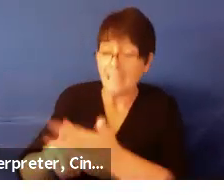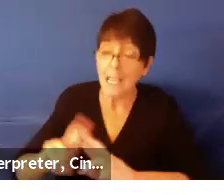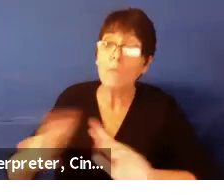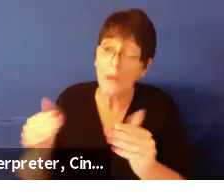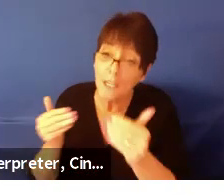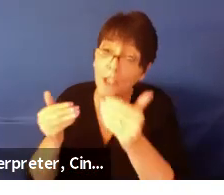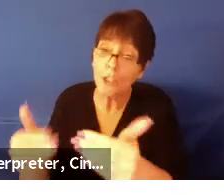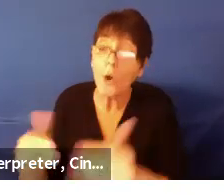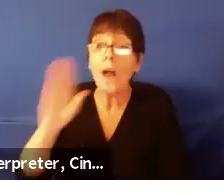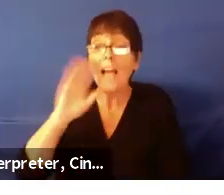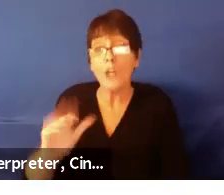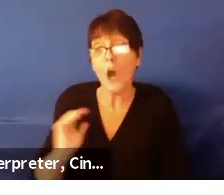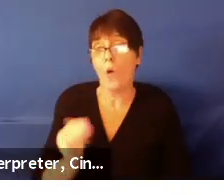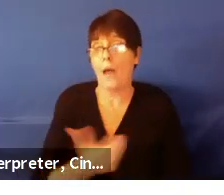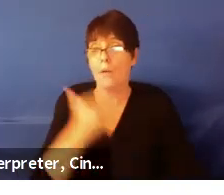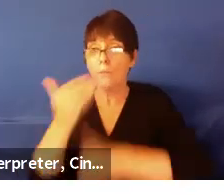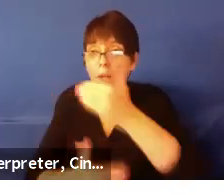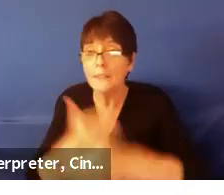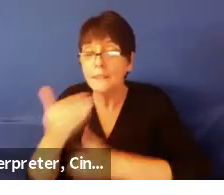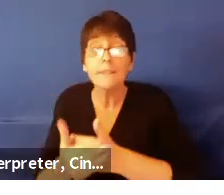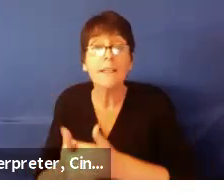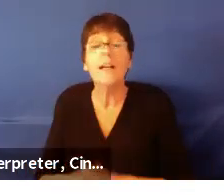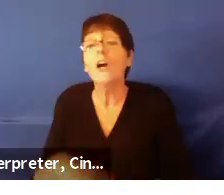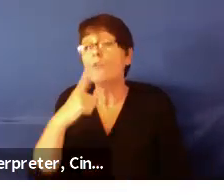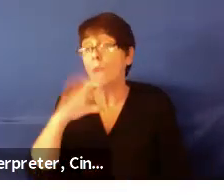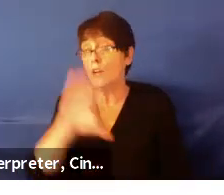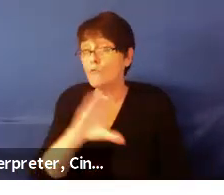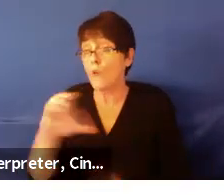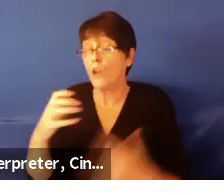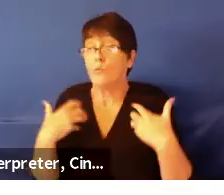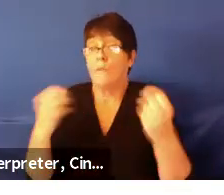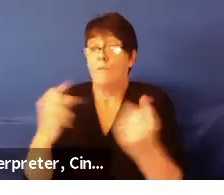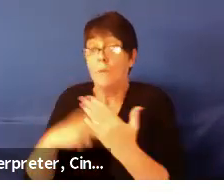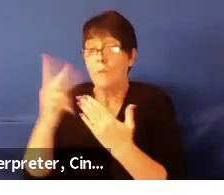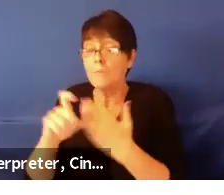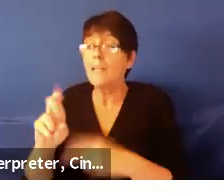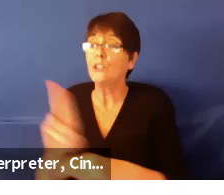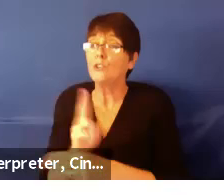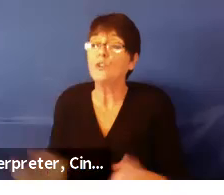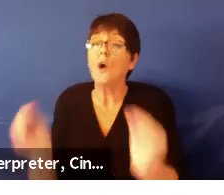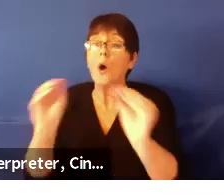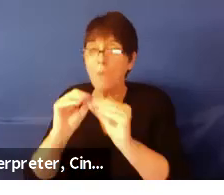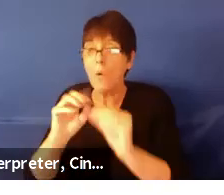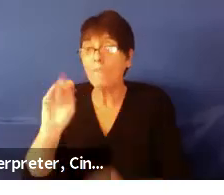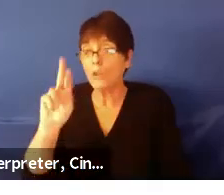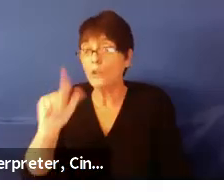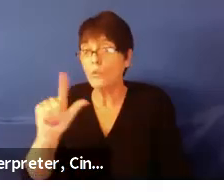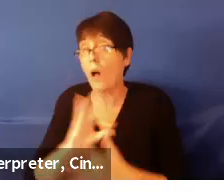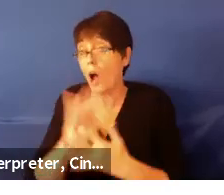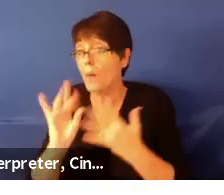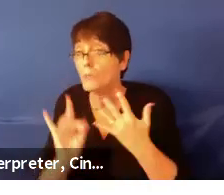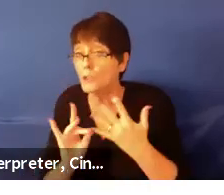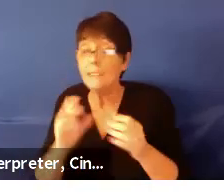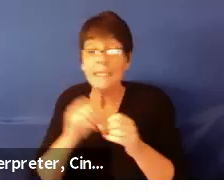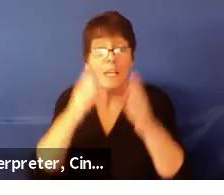our processes. Red Cross recovery programs will need to use more virtual options.